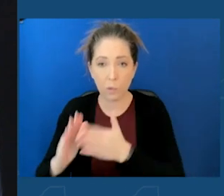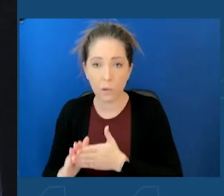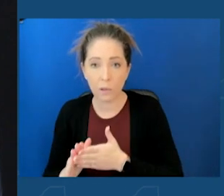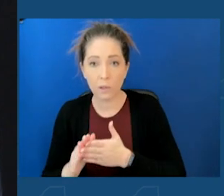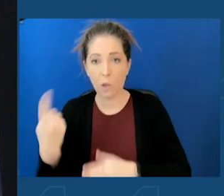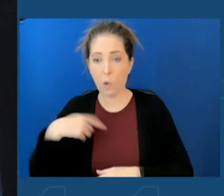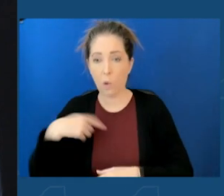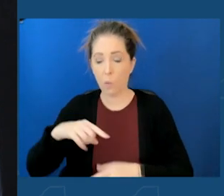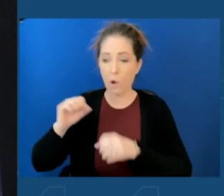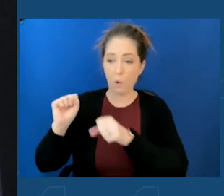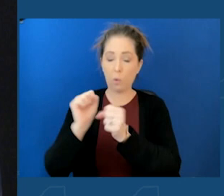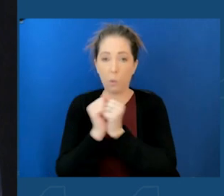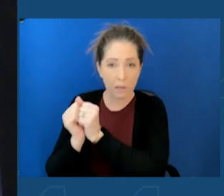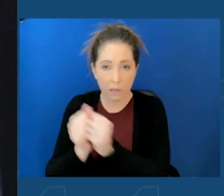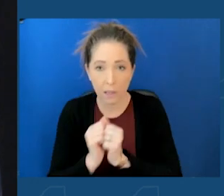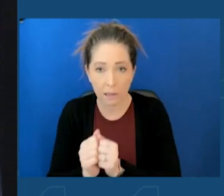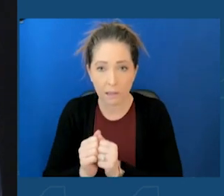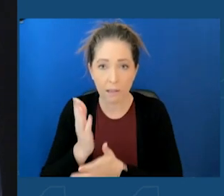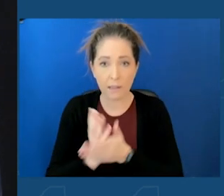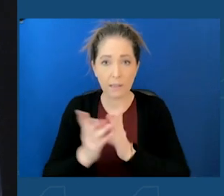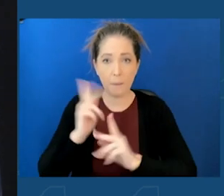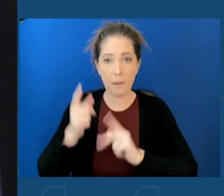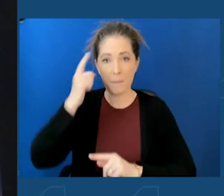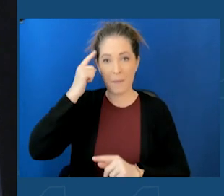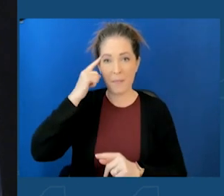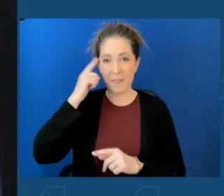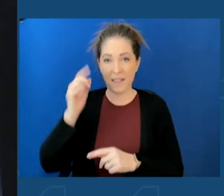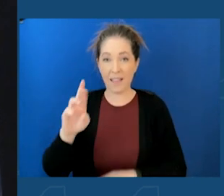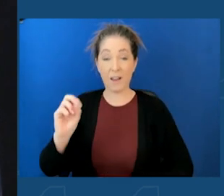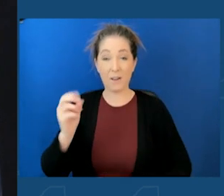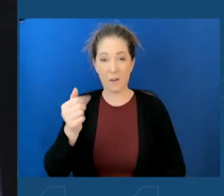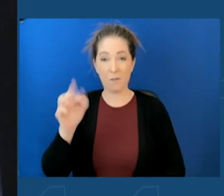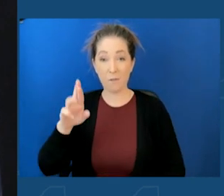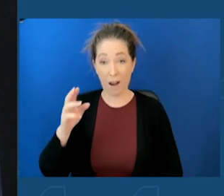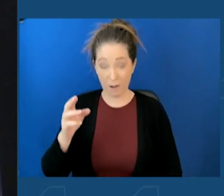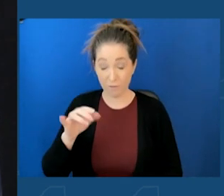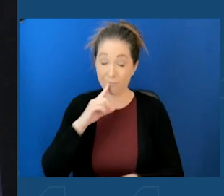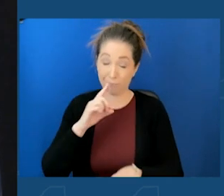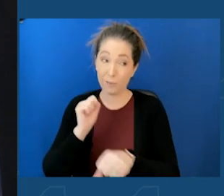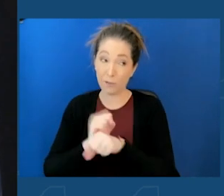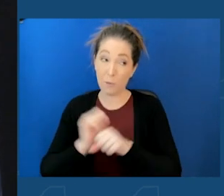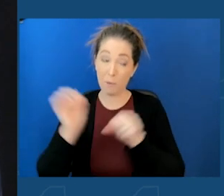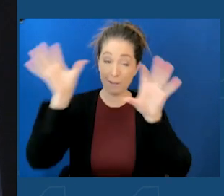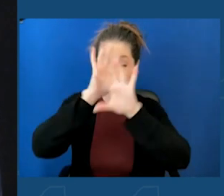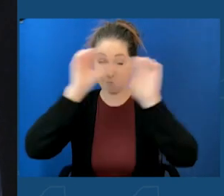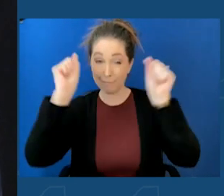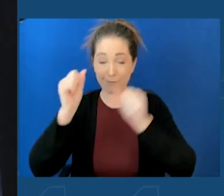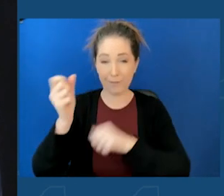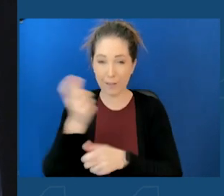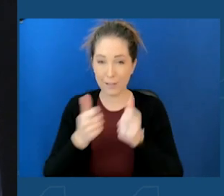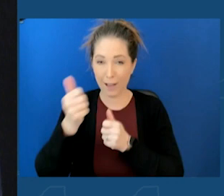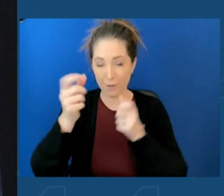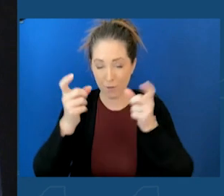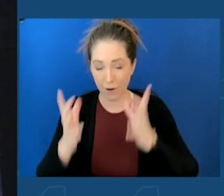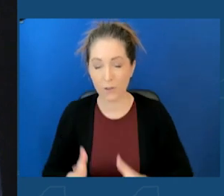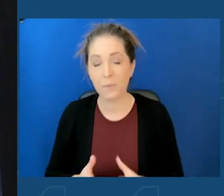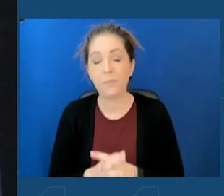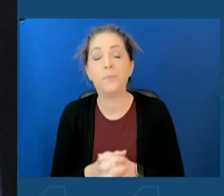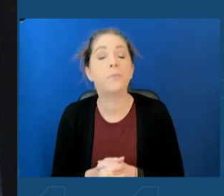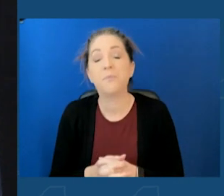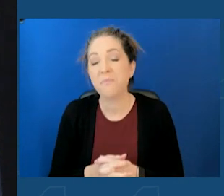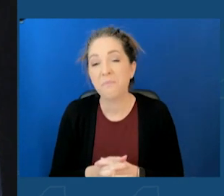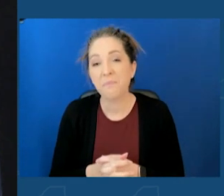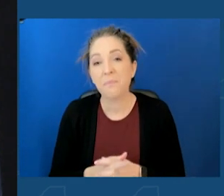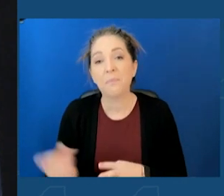Clayman is the executive director of Citizens Campaign for the Environment. But what this is doing is that